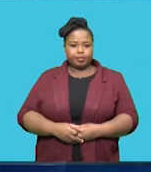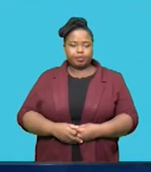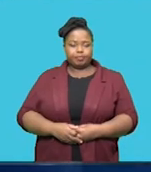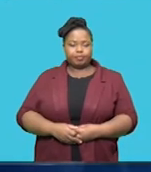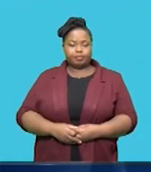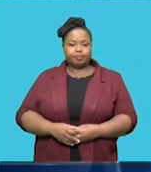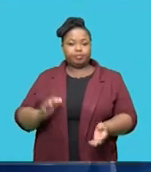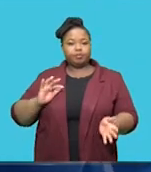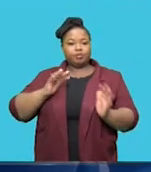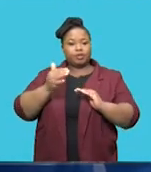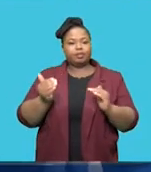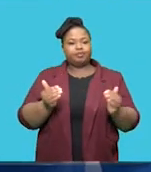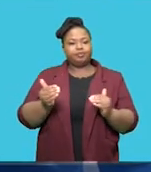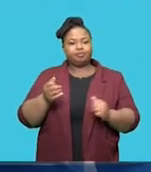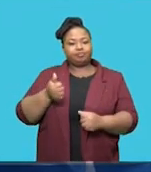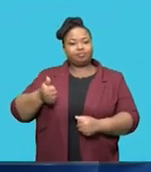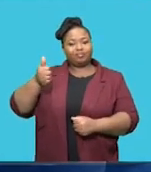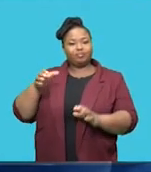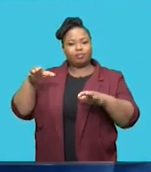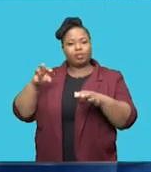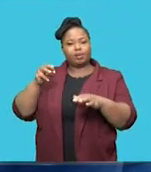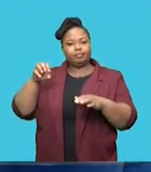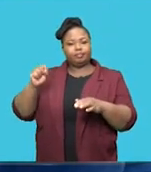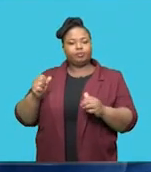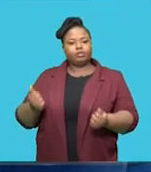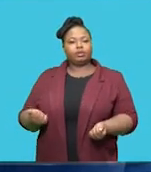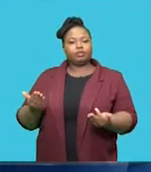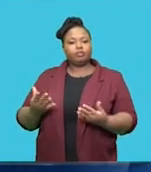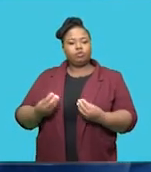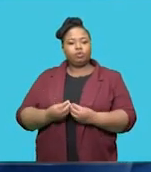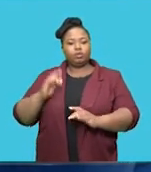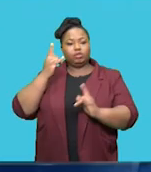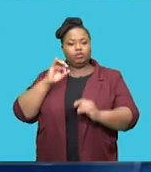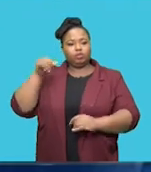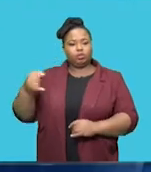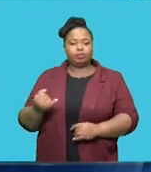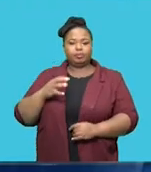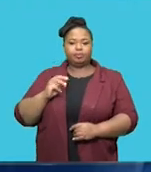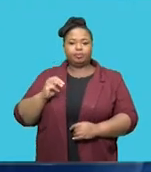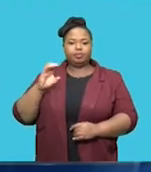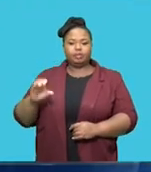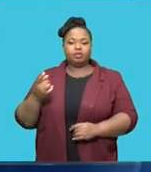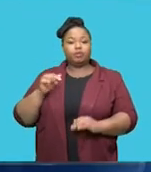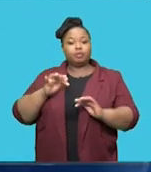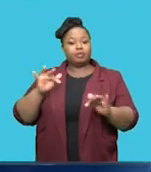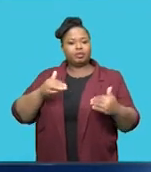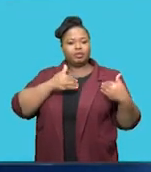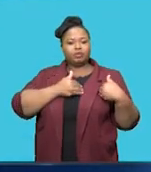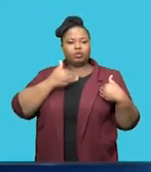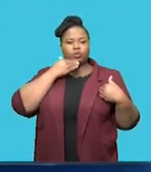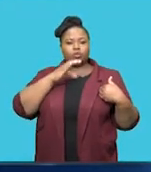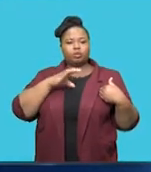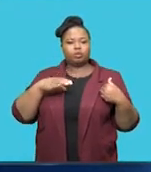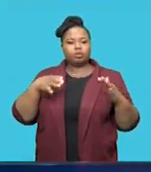The Disaster Management Division within the Emergency Management Services, together with the City of Joburg MMC for Public Safety, Councillor